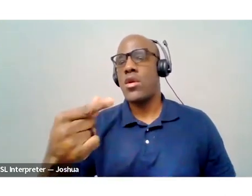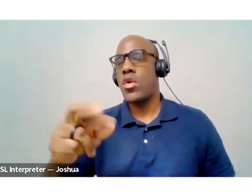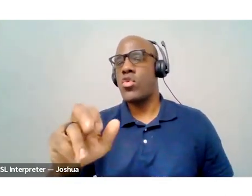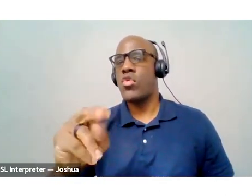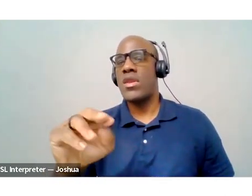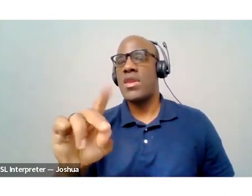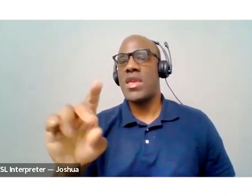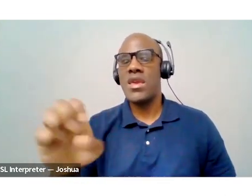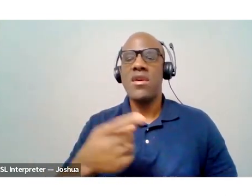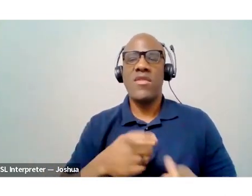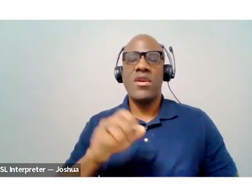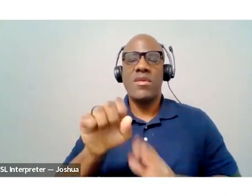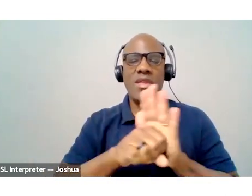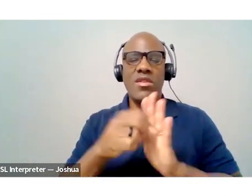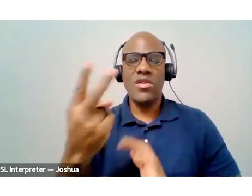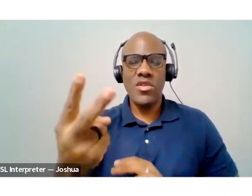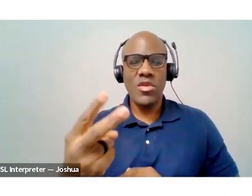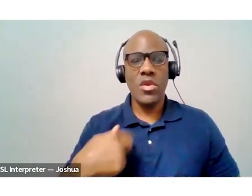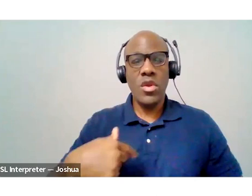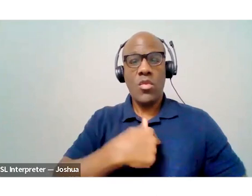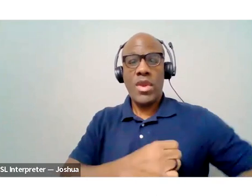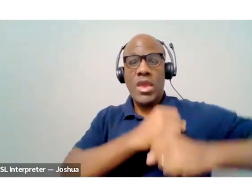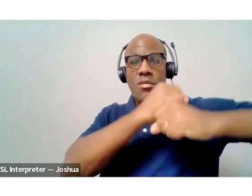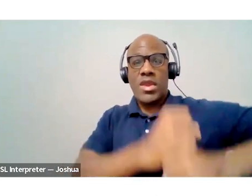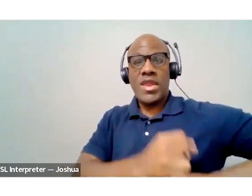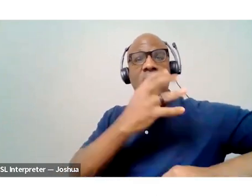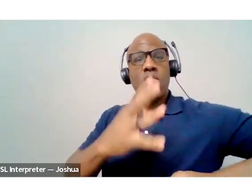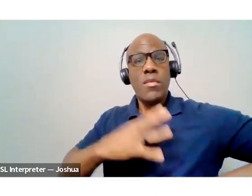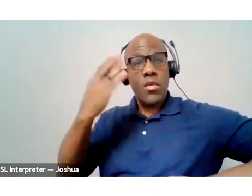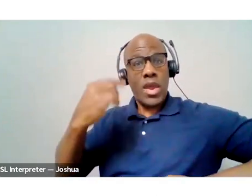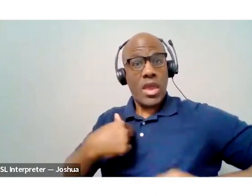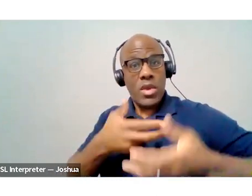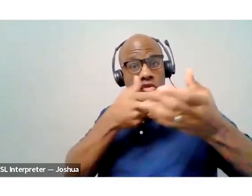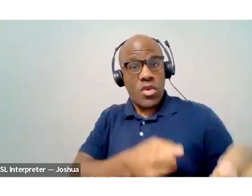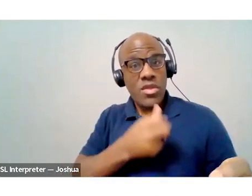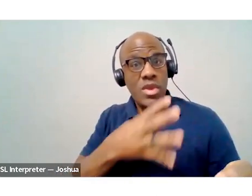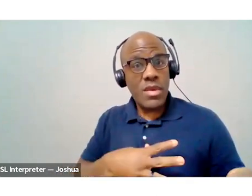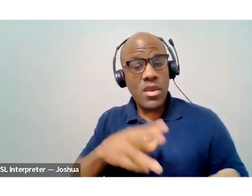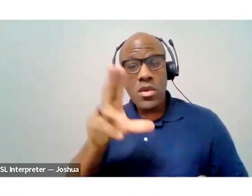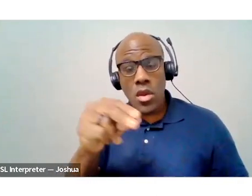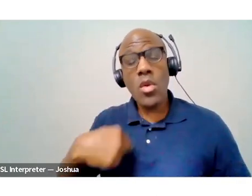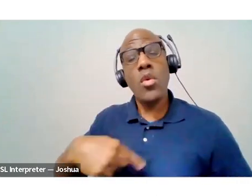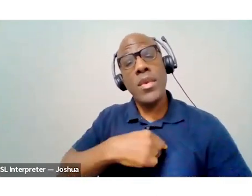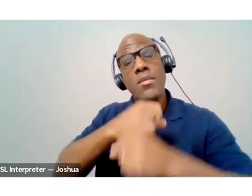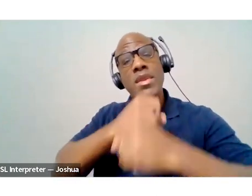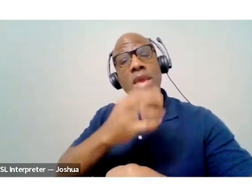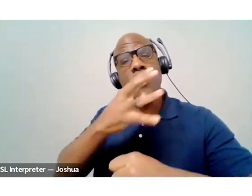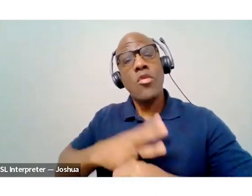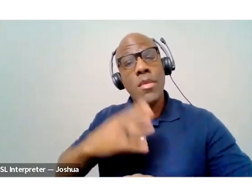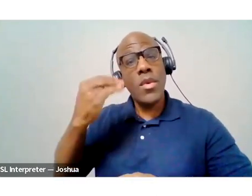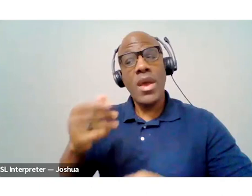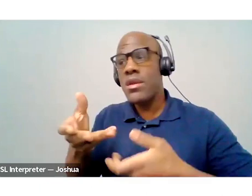not because we don't trust women. We protect women because we don't trust the men. So it's